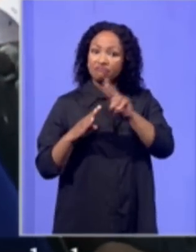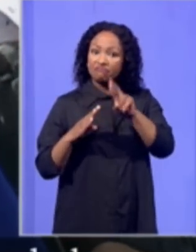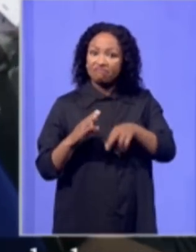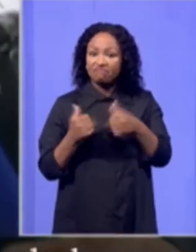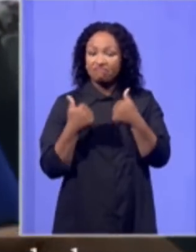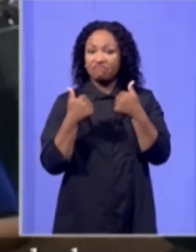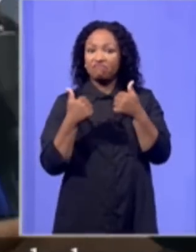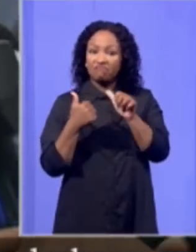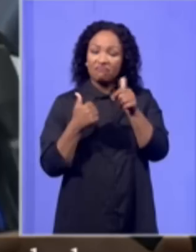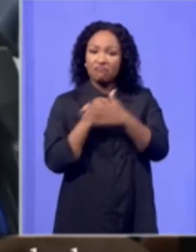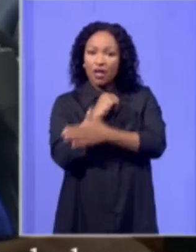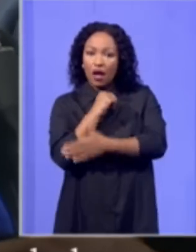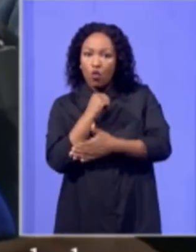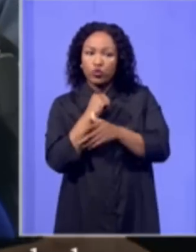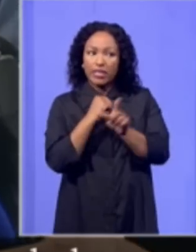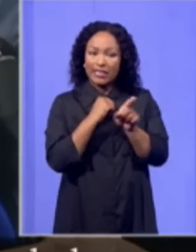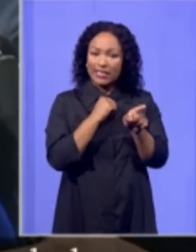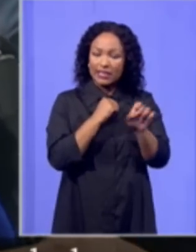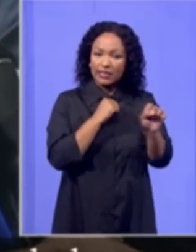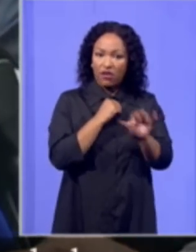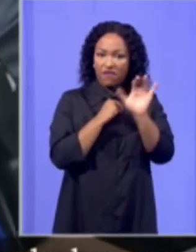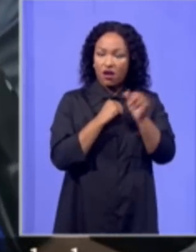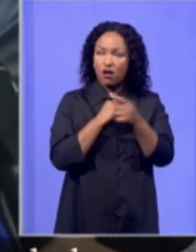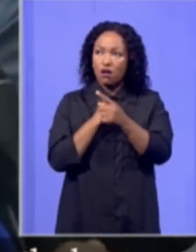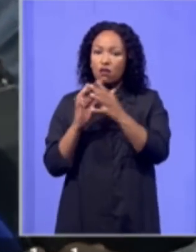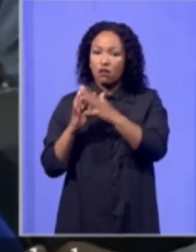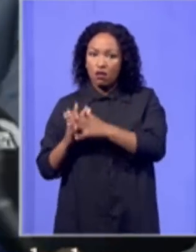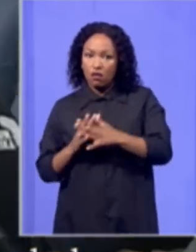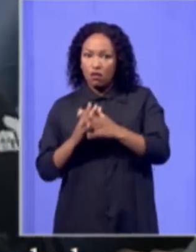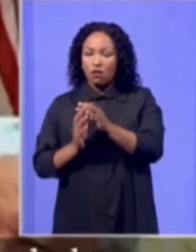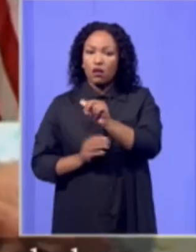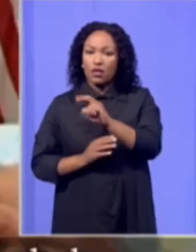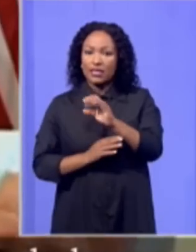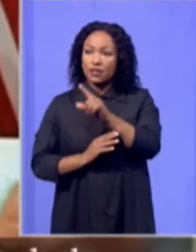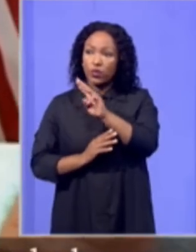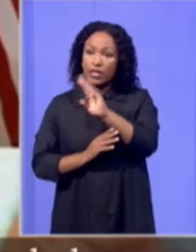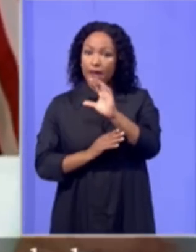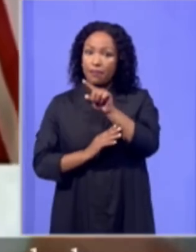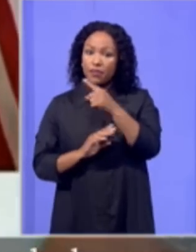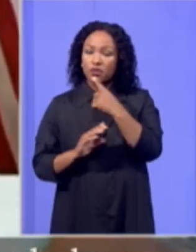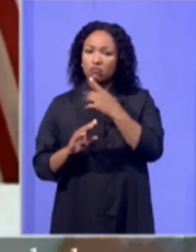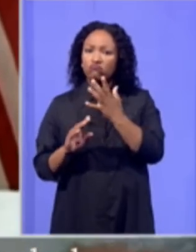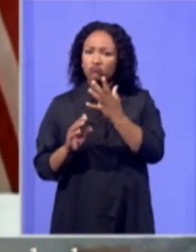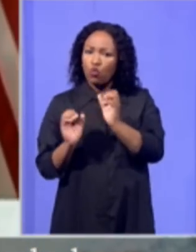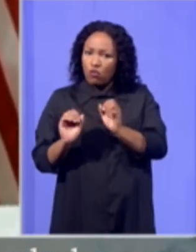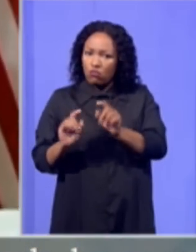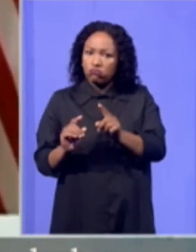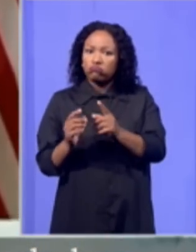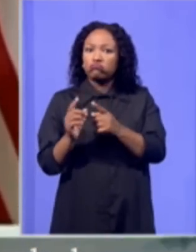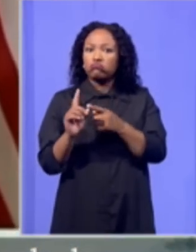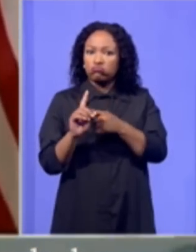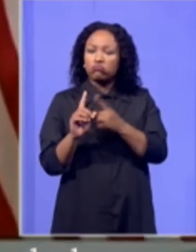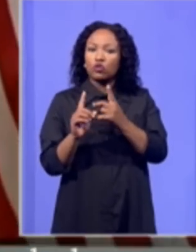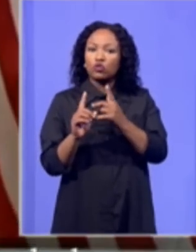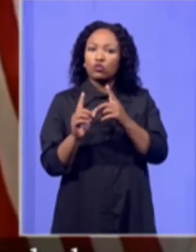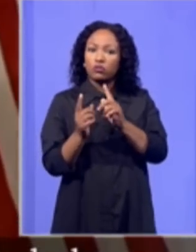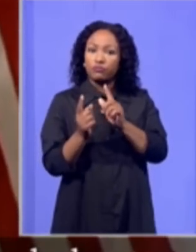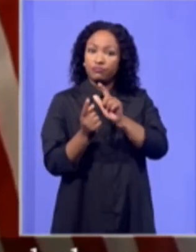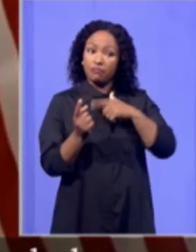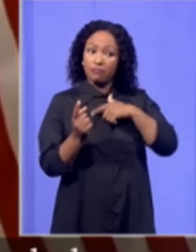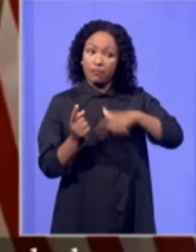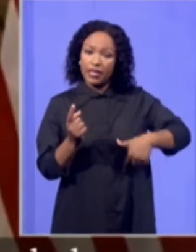magareng ga dinaga ka bobedi. ANC kwa Western Cape ya re e tla monela tšhono ya go begela mopresidente Cyril